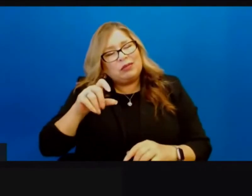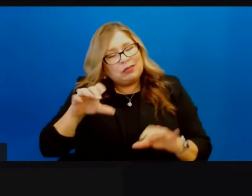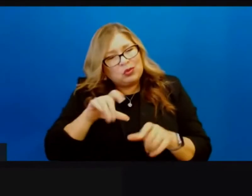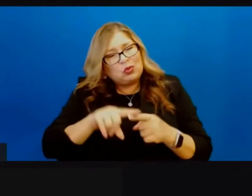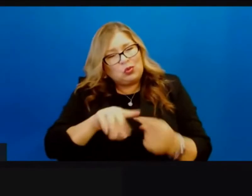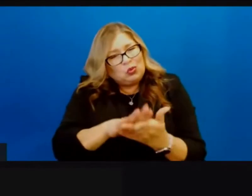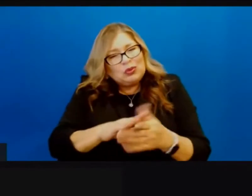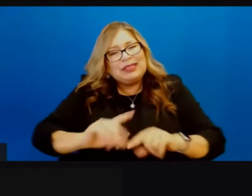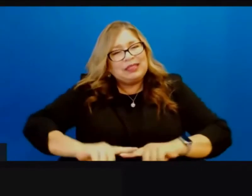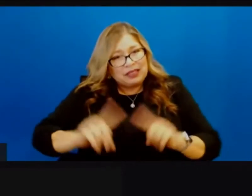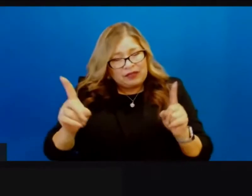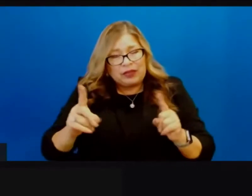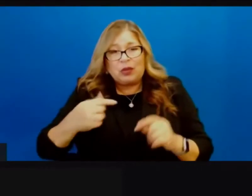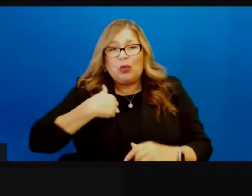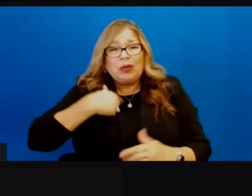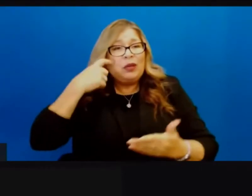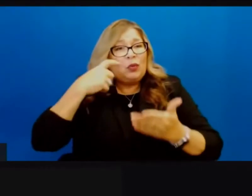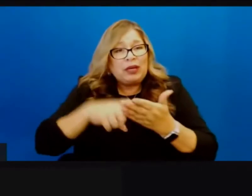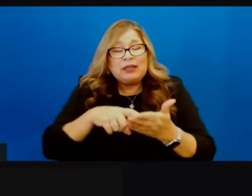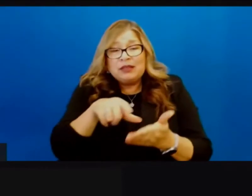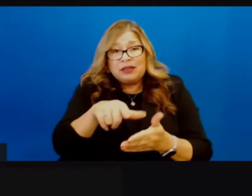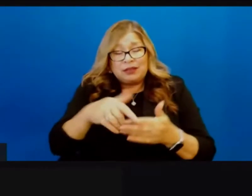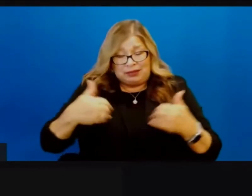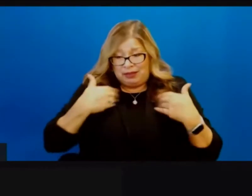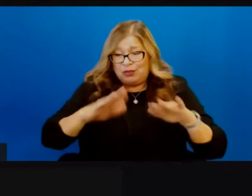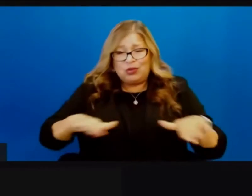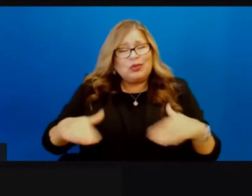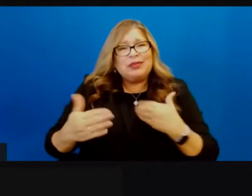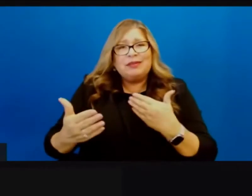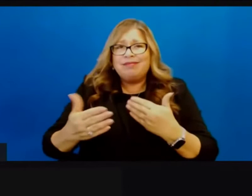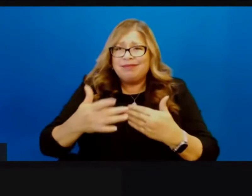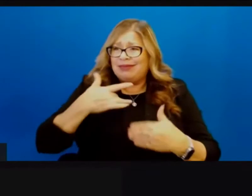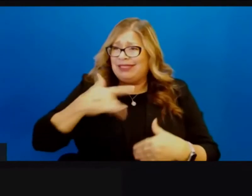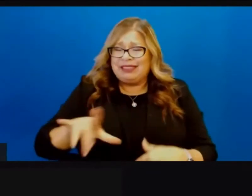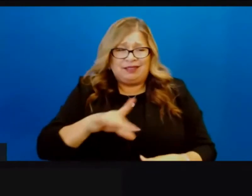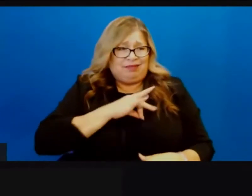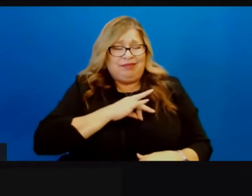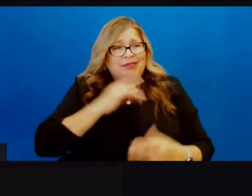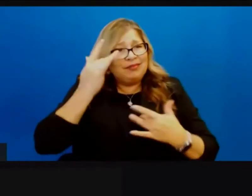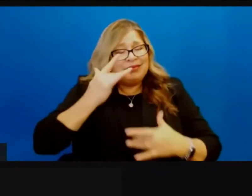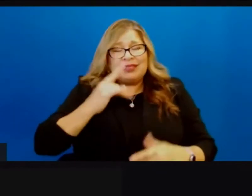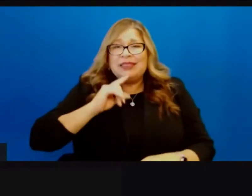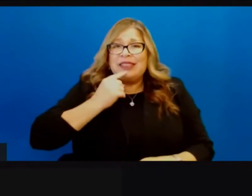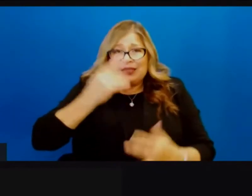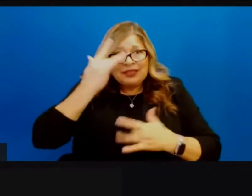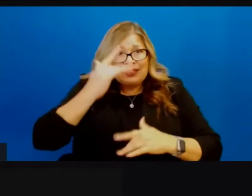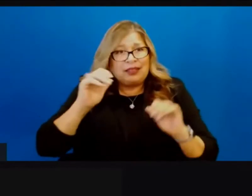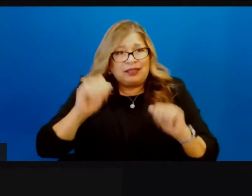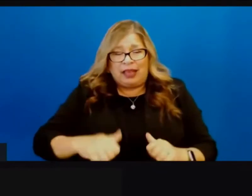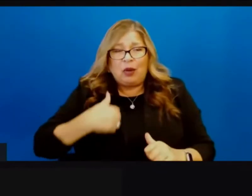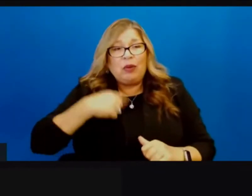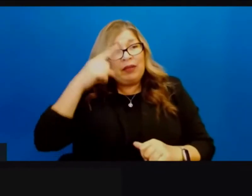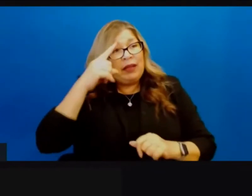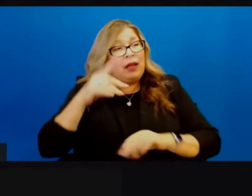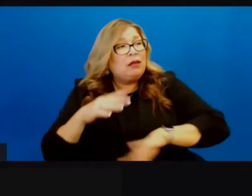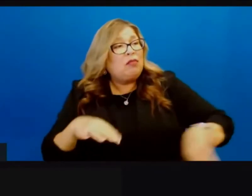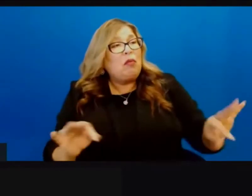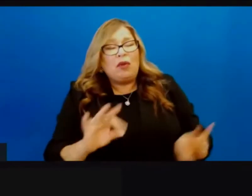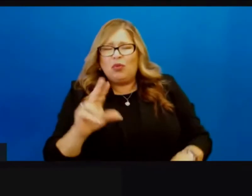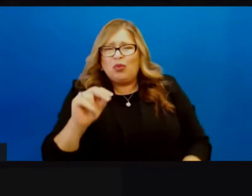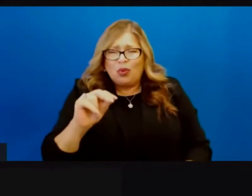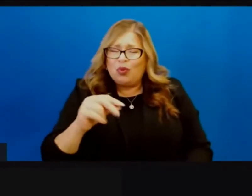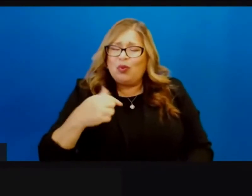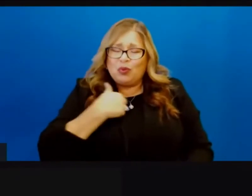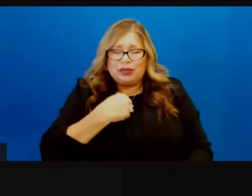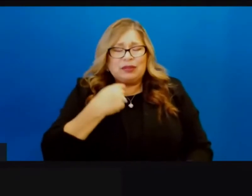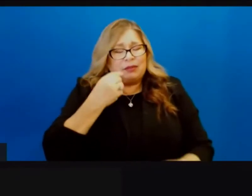people from infection, for severe disease, and we don't dismiss that in any way. But California has said from the beginning,